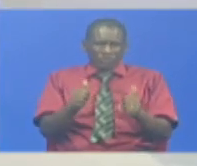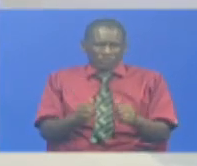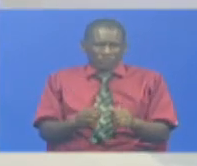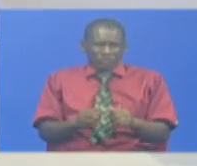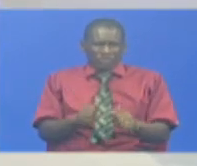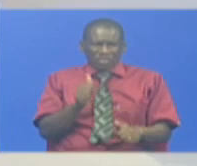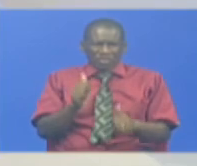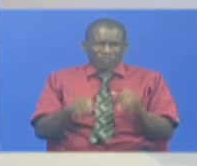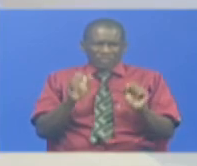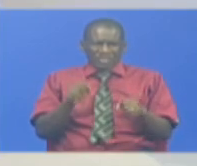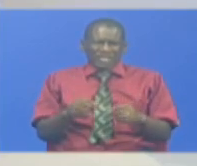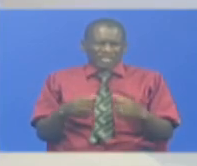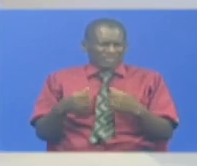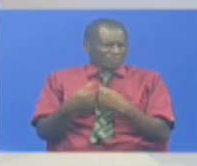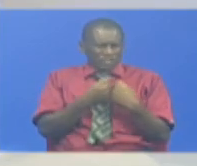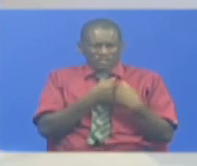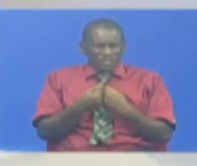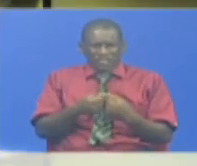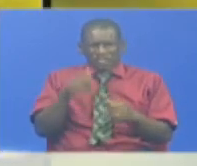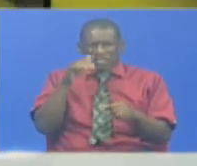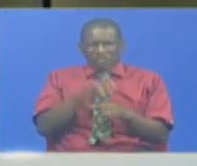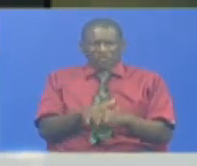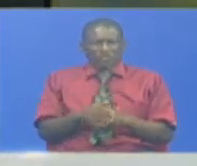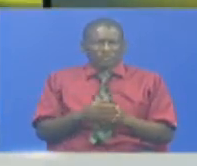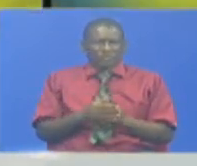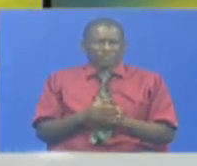inaweza kuni challenge sana.